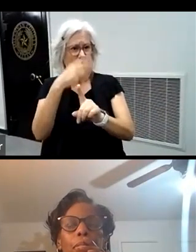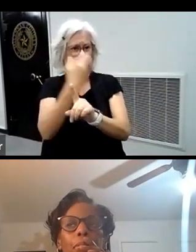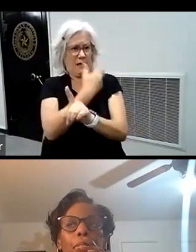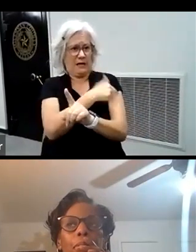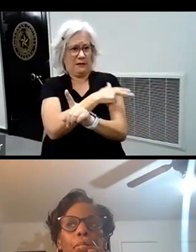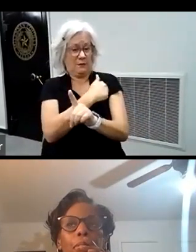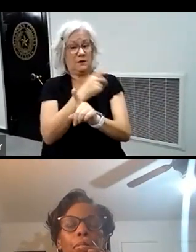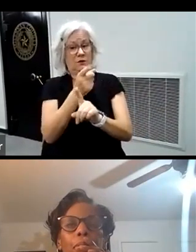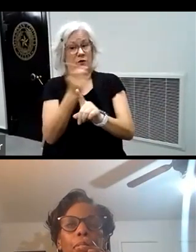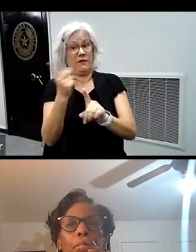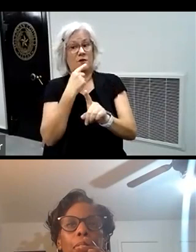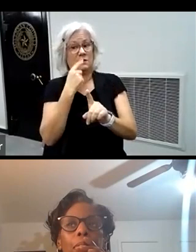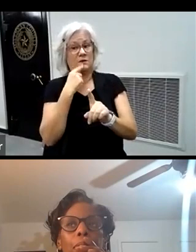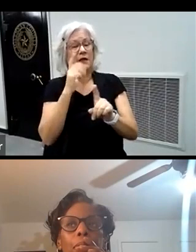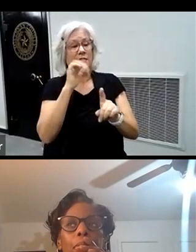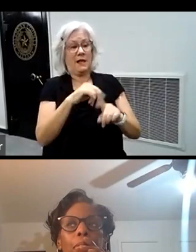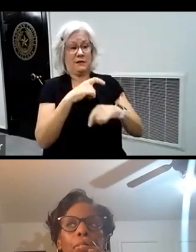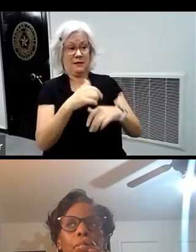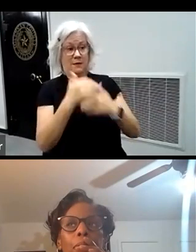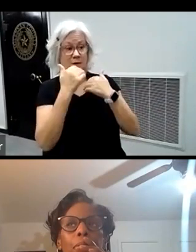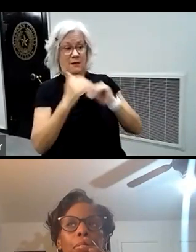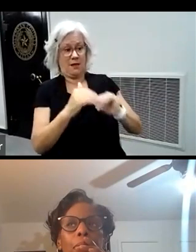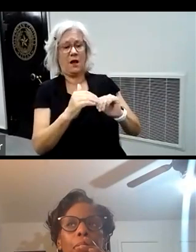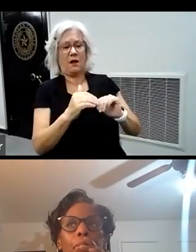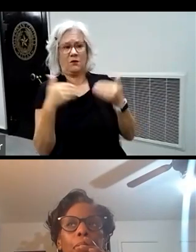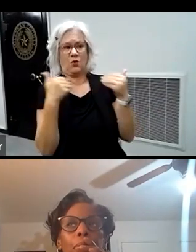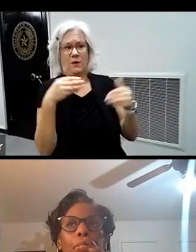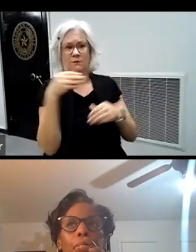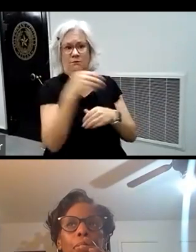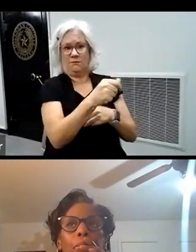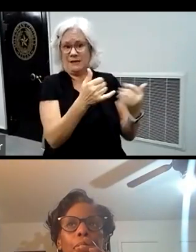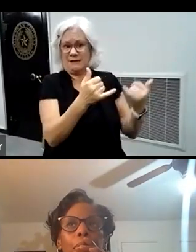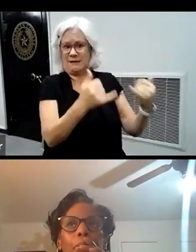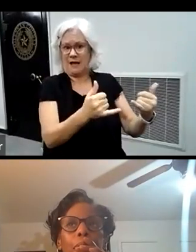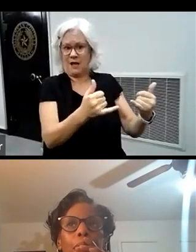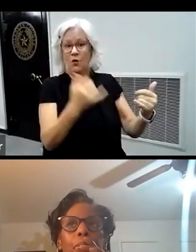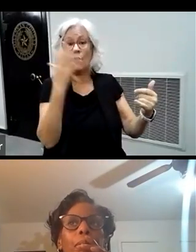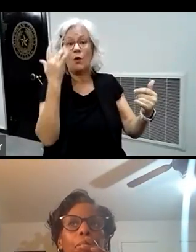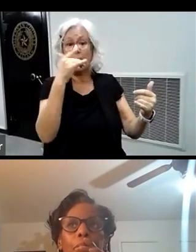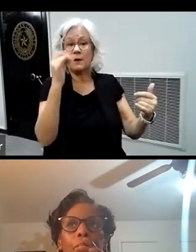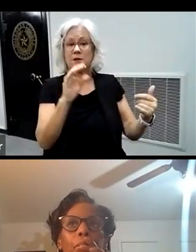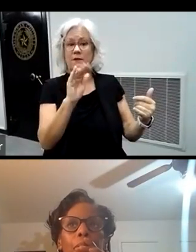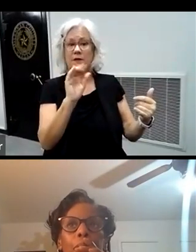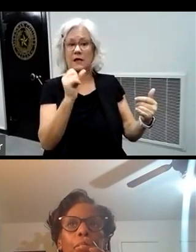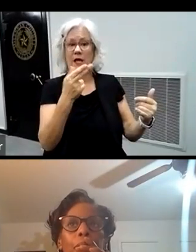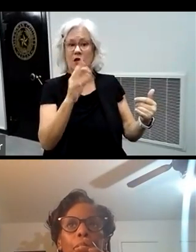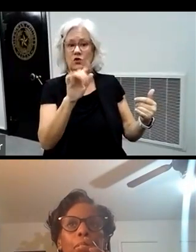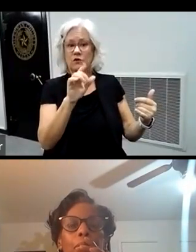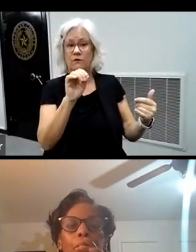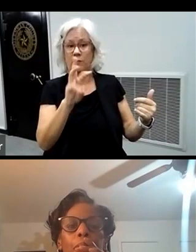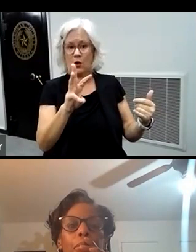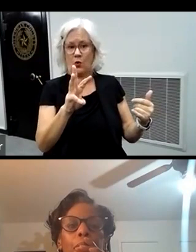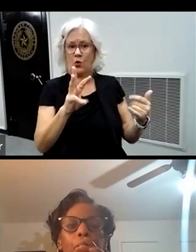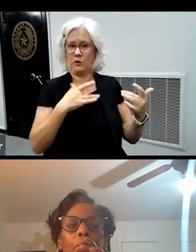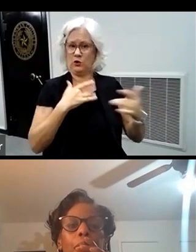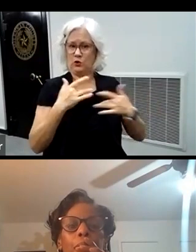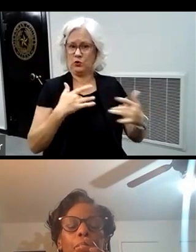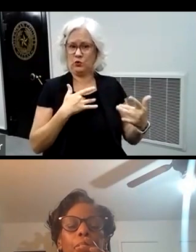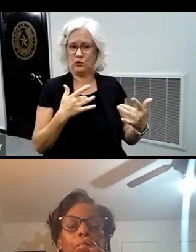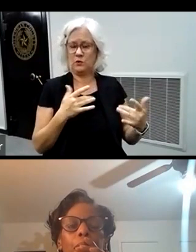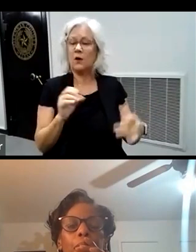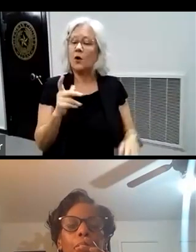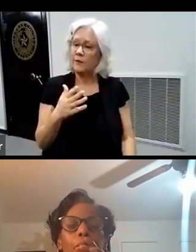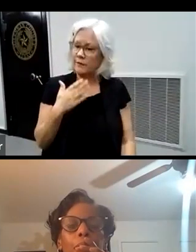just accelerating the timeline for supplemental payments to assist hospitals with their cash flow concerns. Thank you.